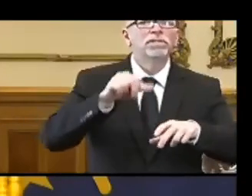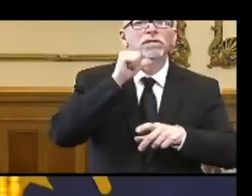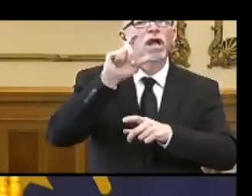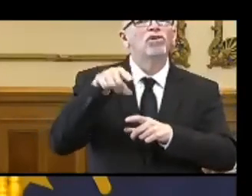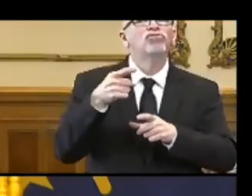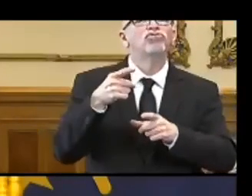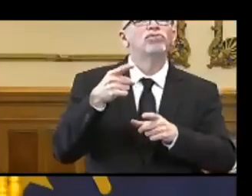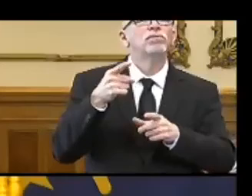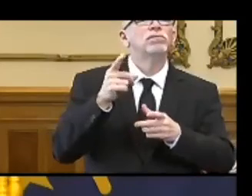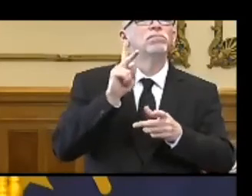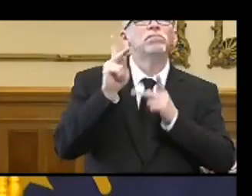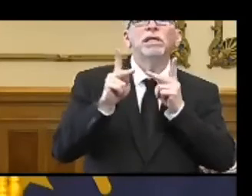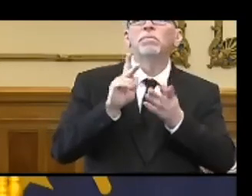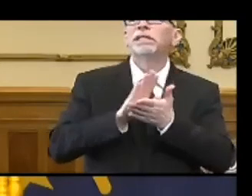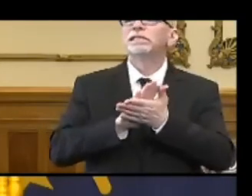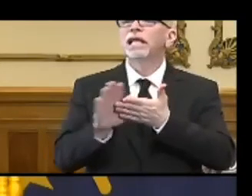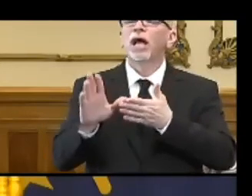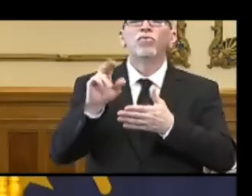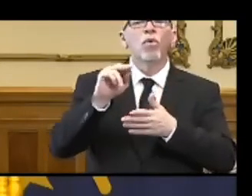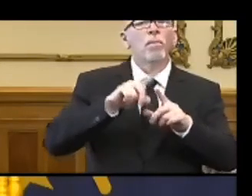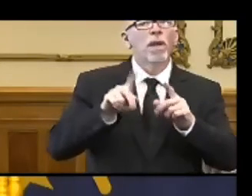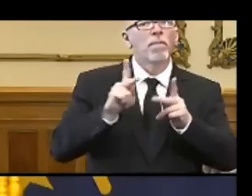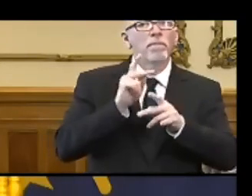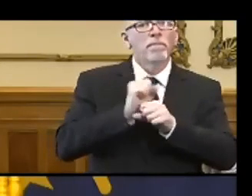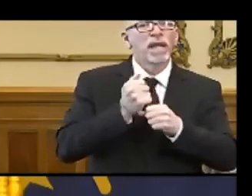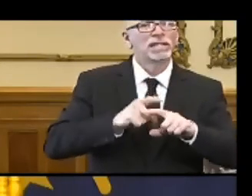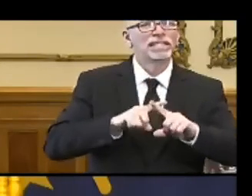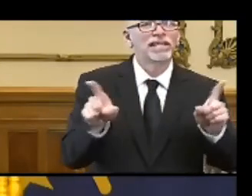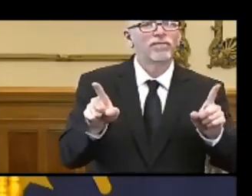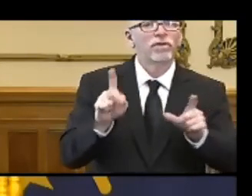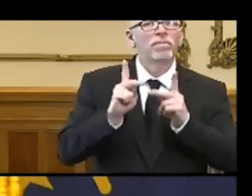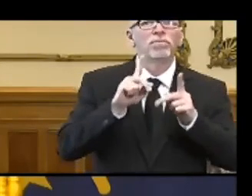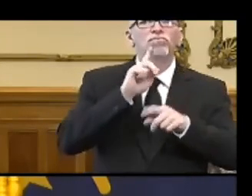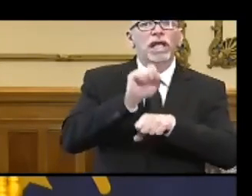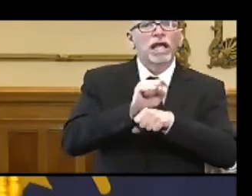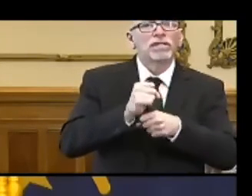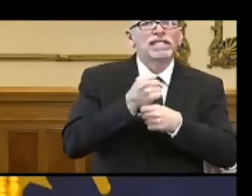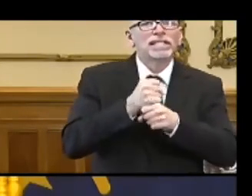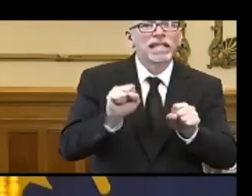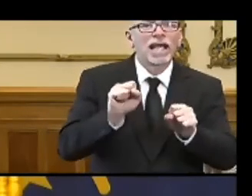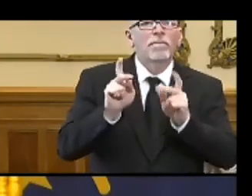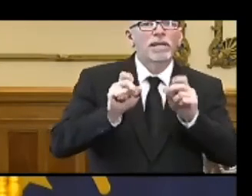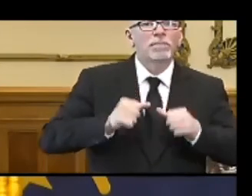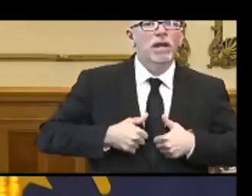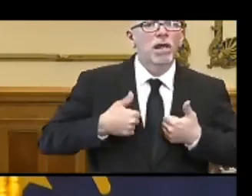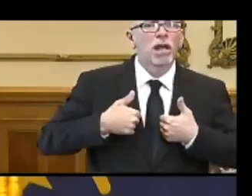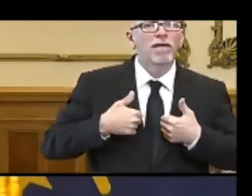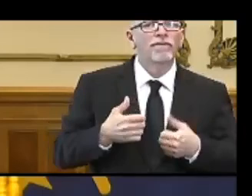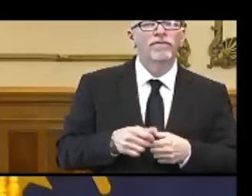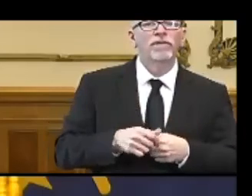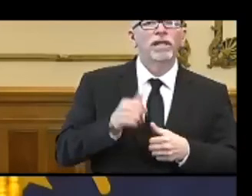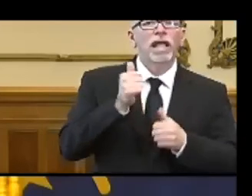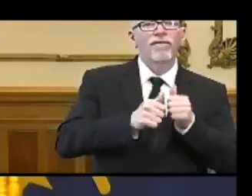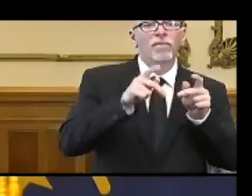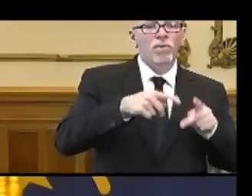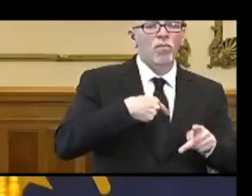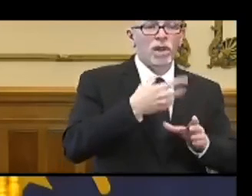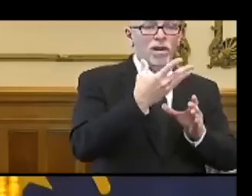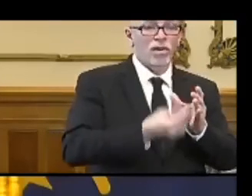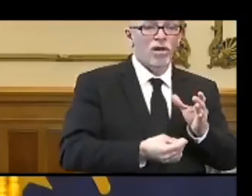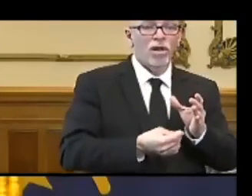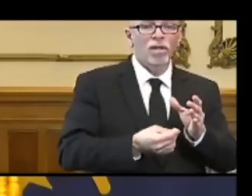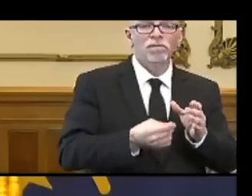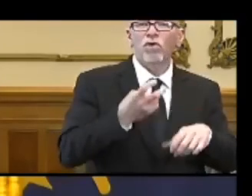not just generosity, but folks who are making a difference, who are actually saving lives. And everyone that we lose, it is tough